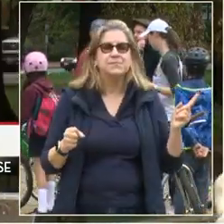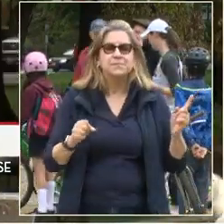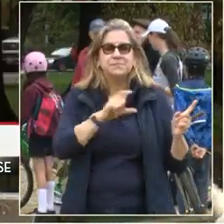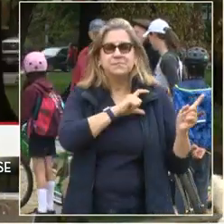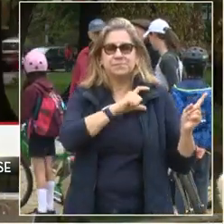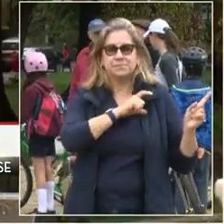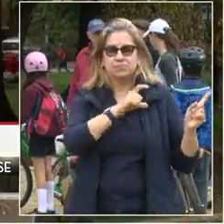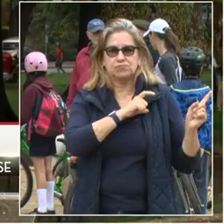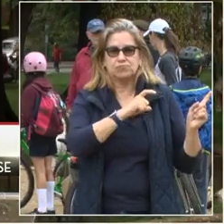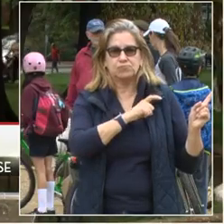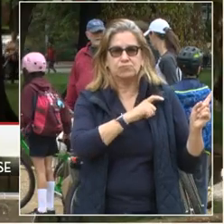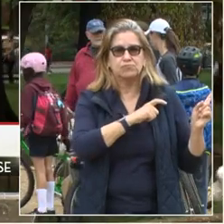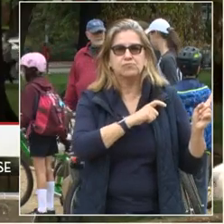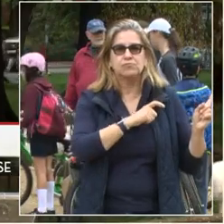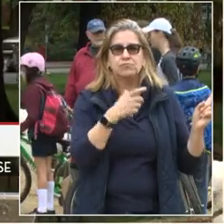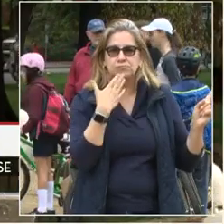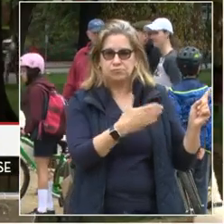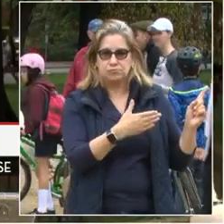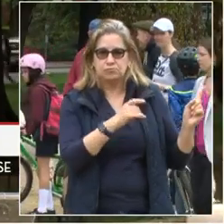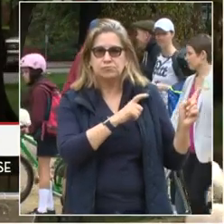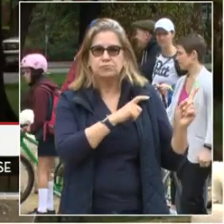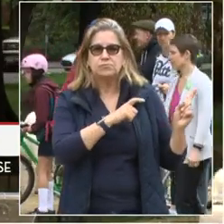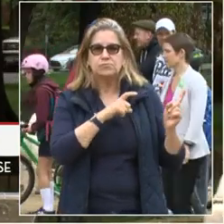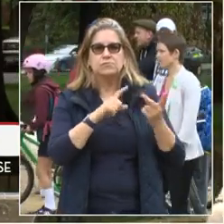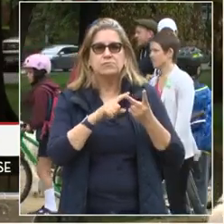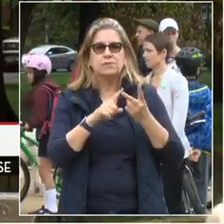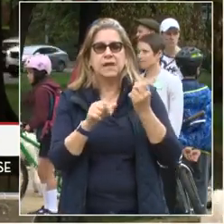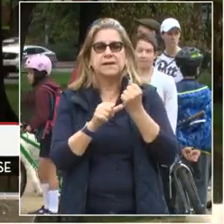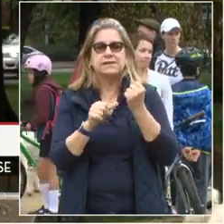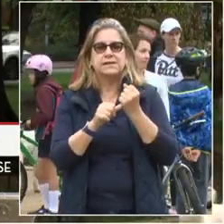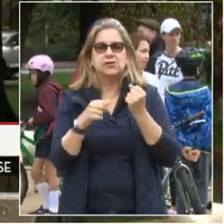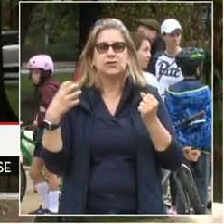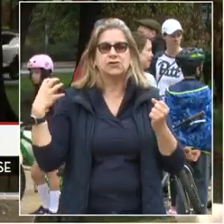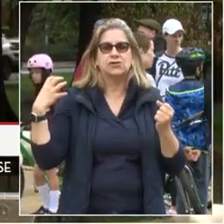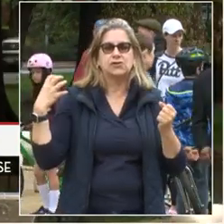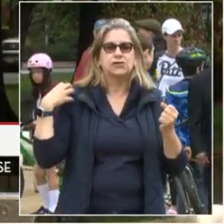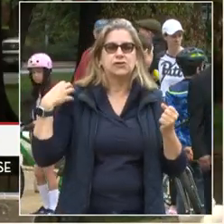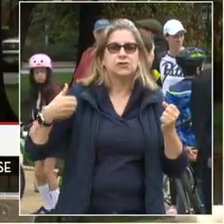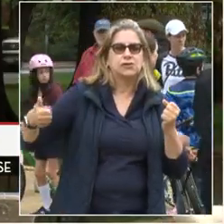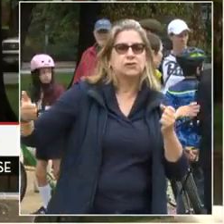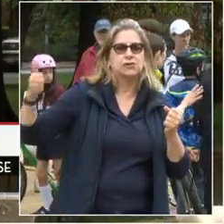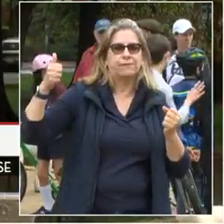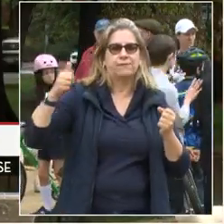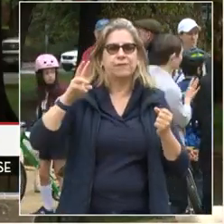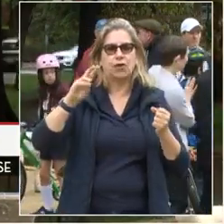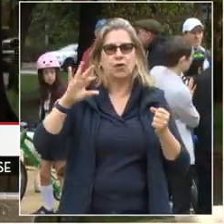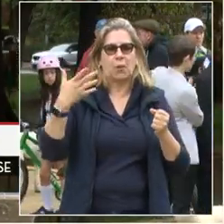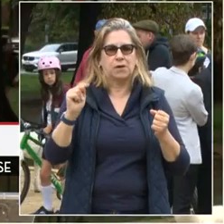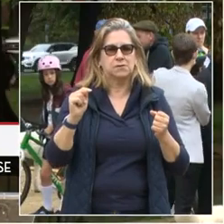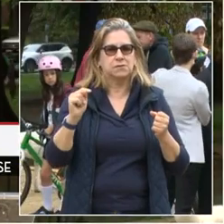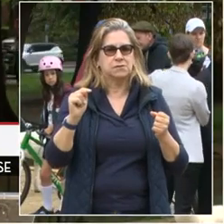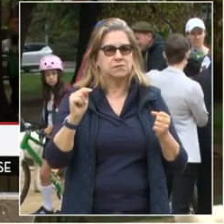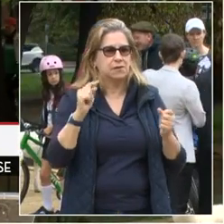We also have Assistant Chief Wright who's here. And Chief Wright, I heard that you graduated from Ludlow Taylor, right?